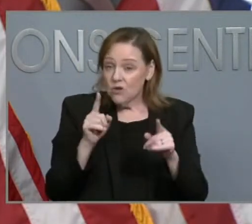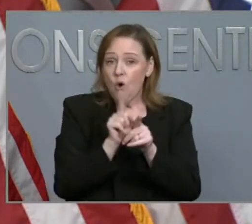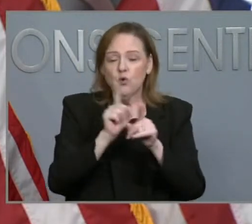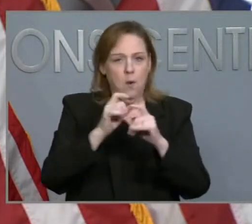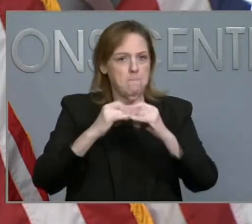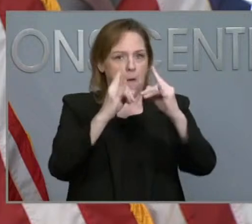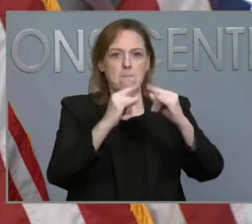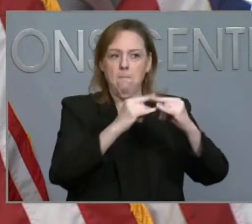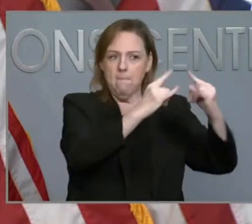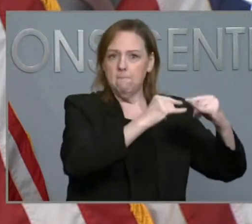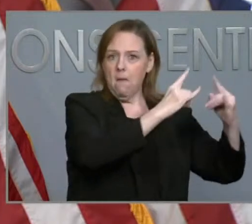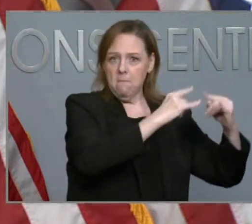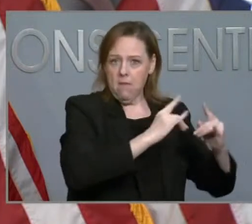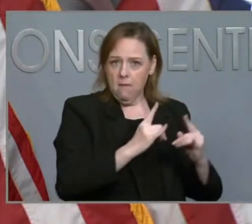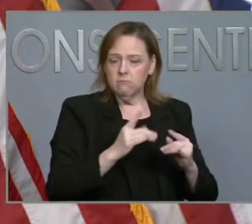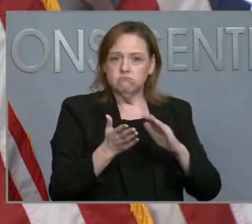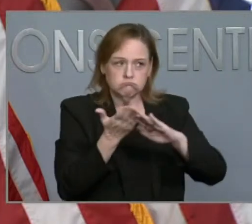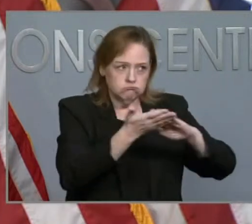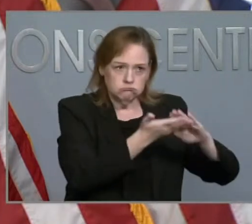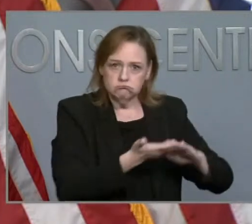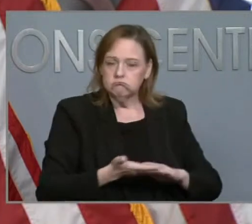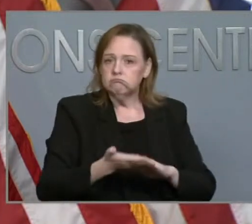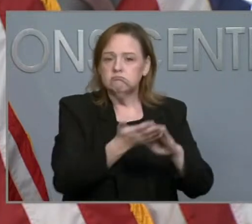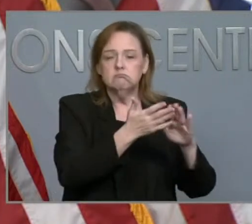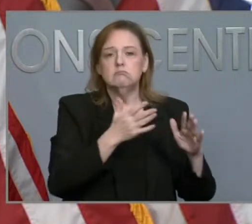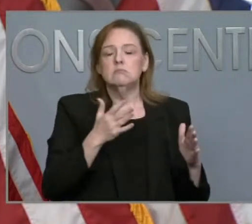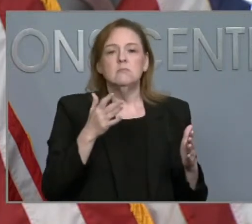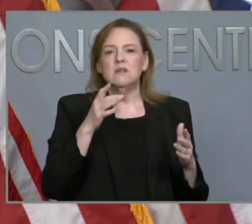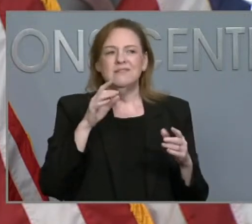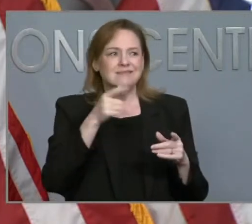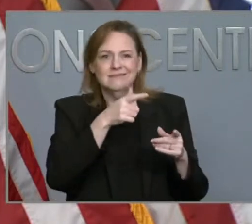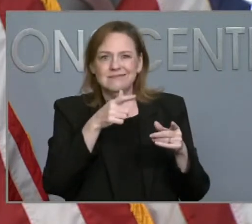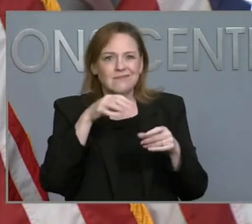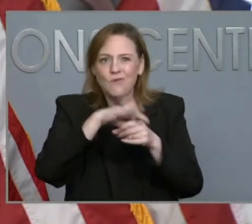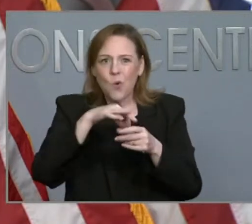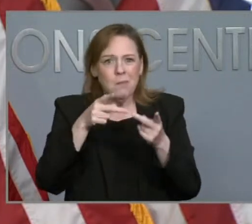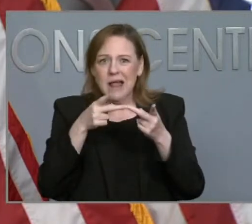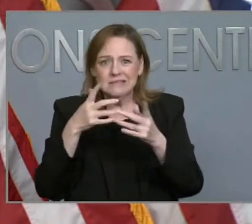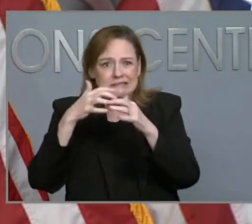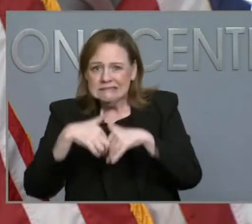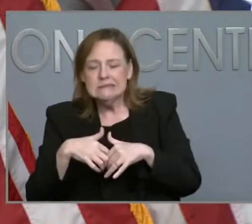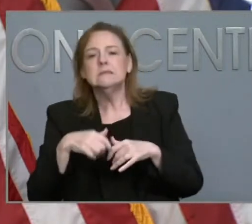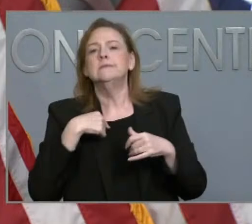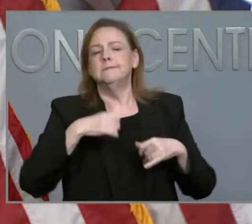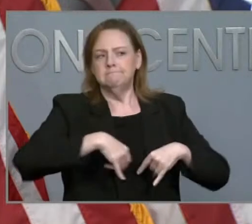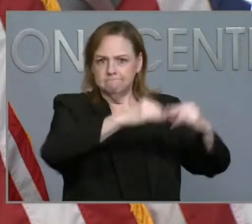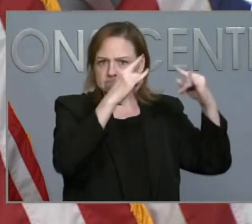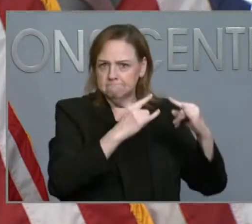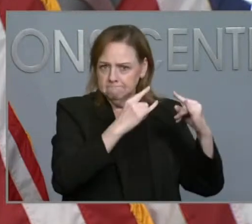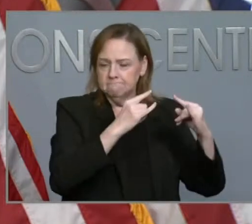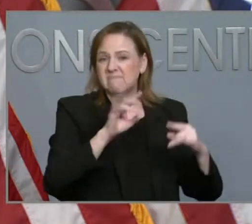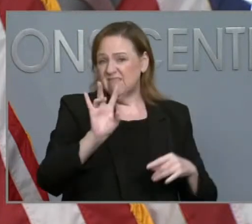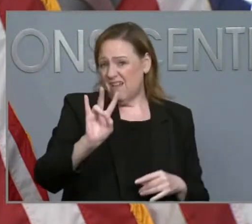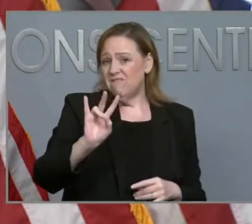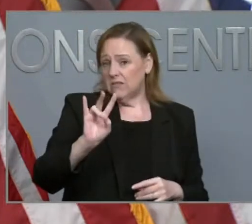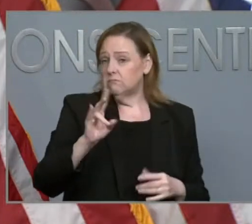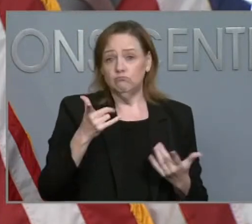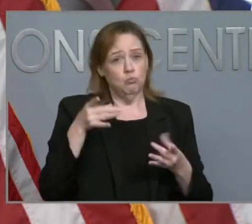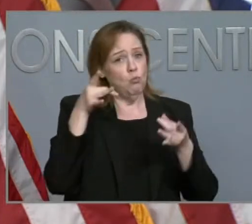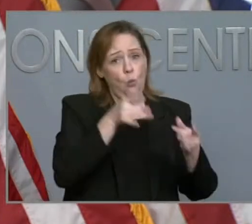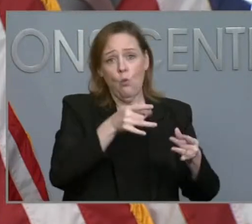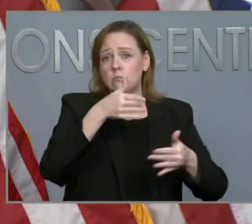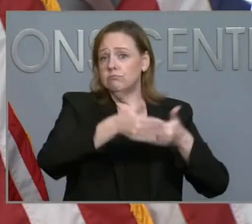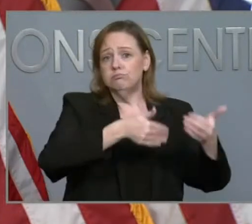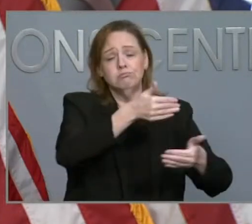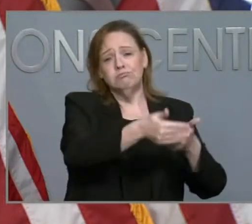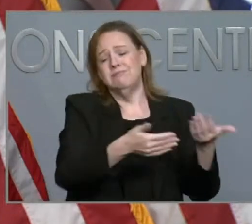no facility to locate for locate voting in, and that's all gone smoothly too. So I think it's just